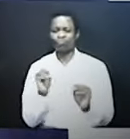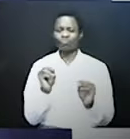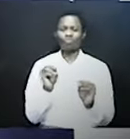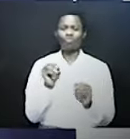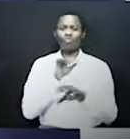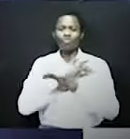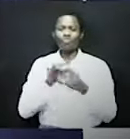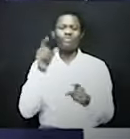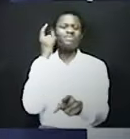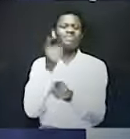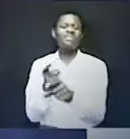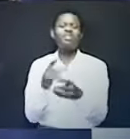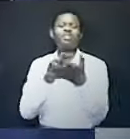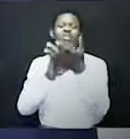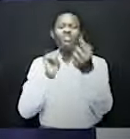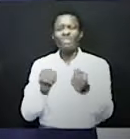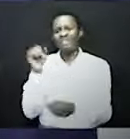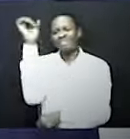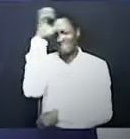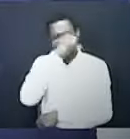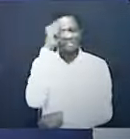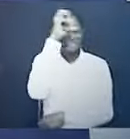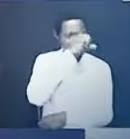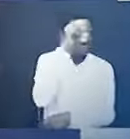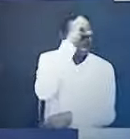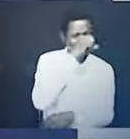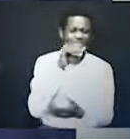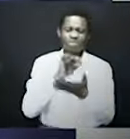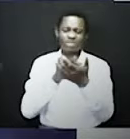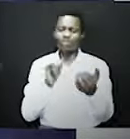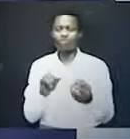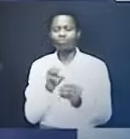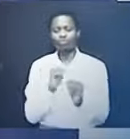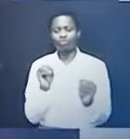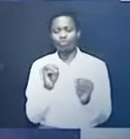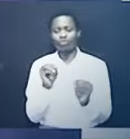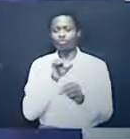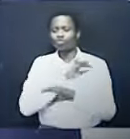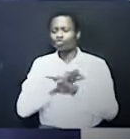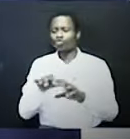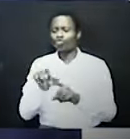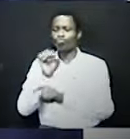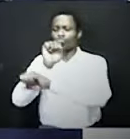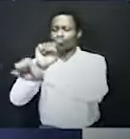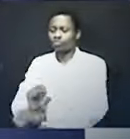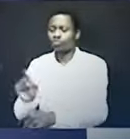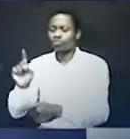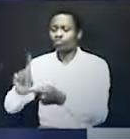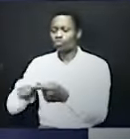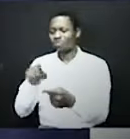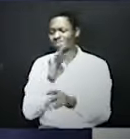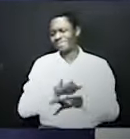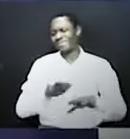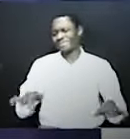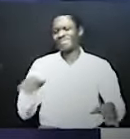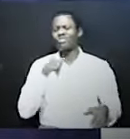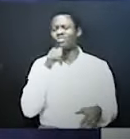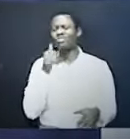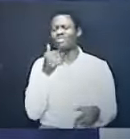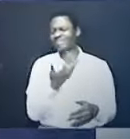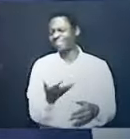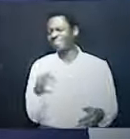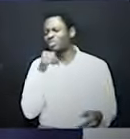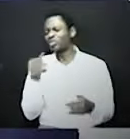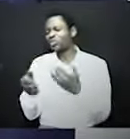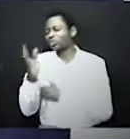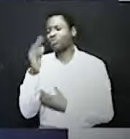superstition. To those by nature are not gods at all. And that we shouldn't